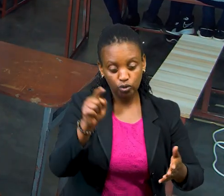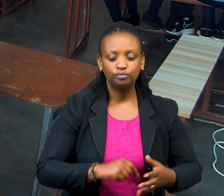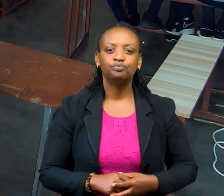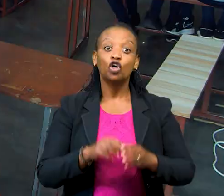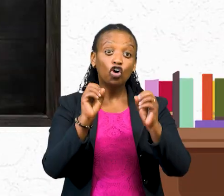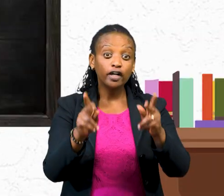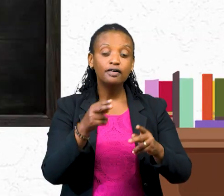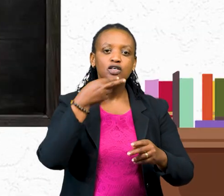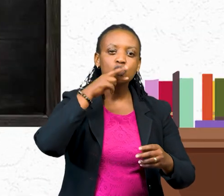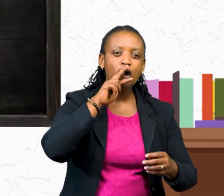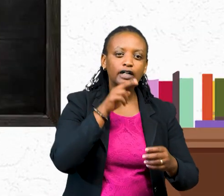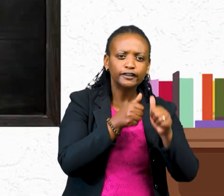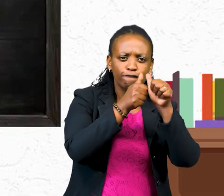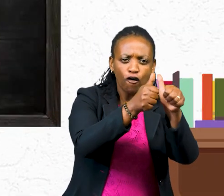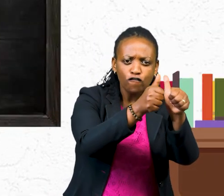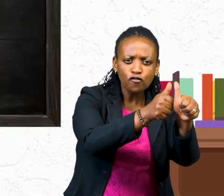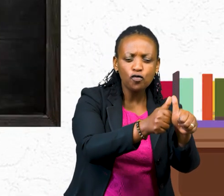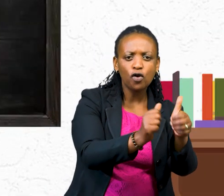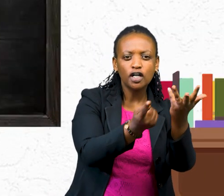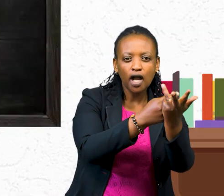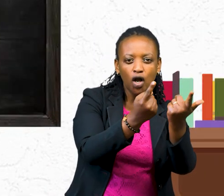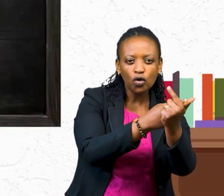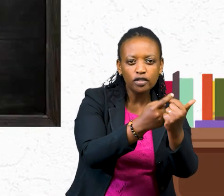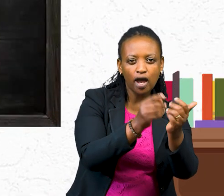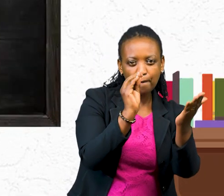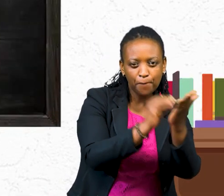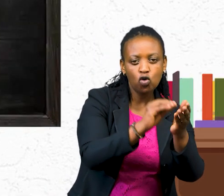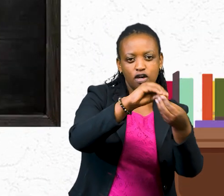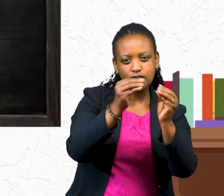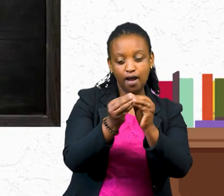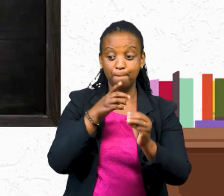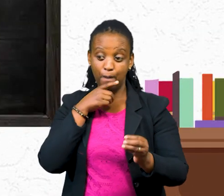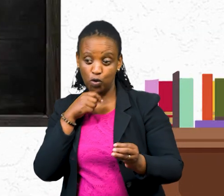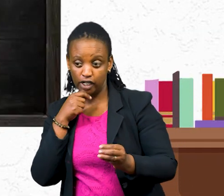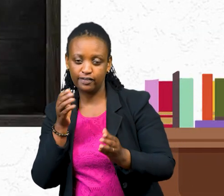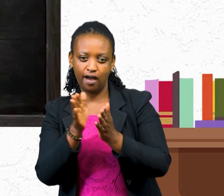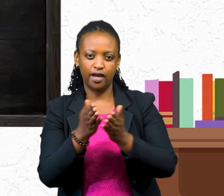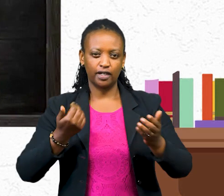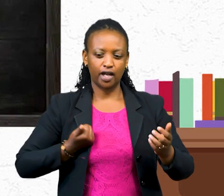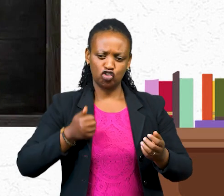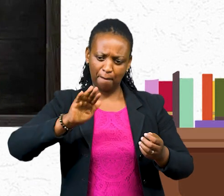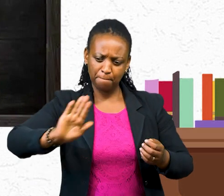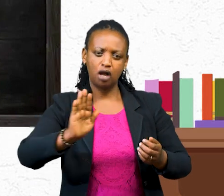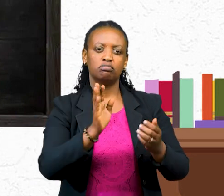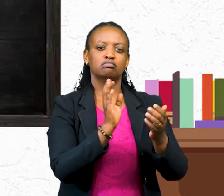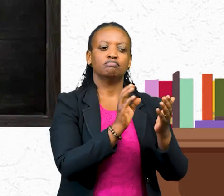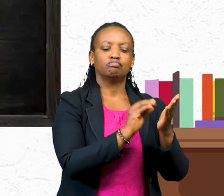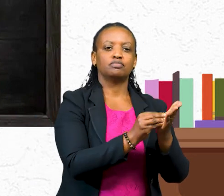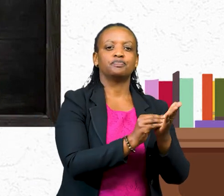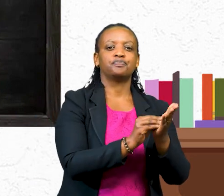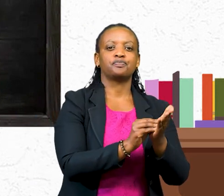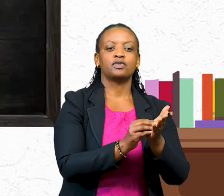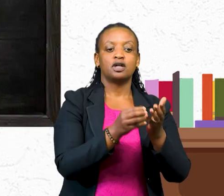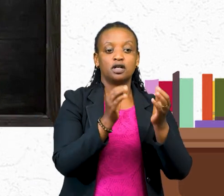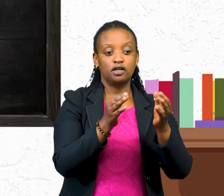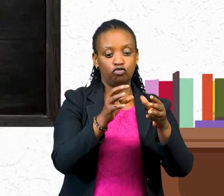okay? Answer the following by counting and recording the number of boys and girls in your group.